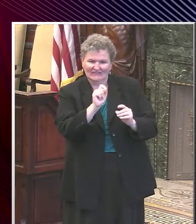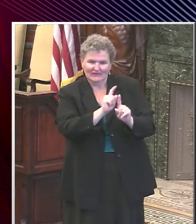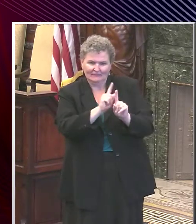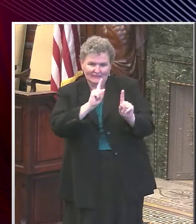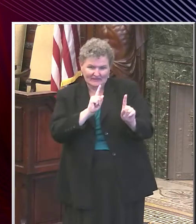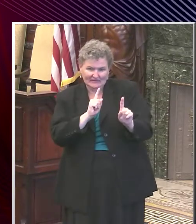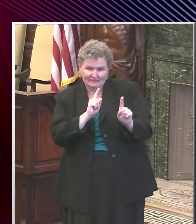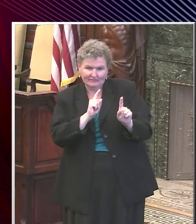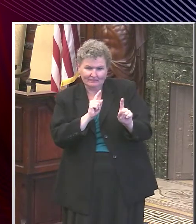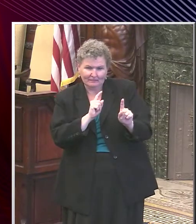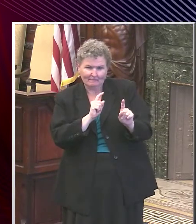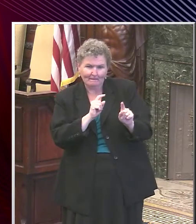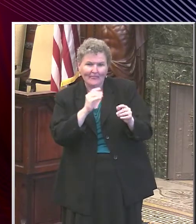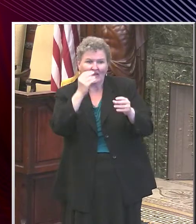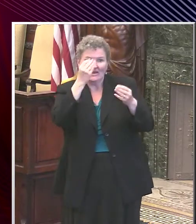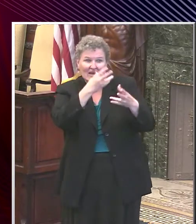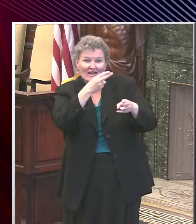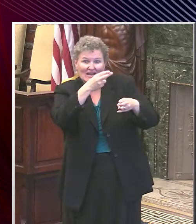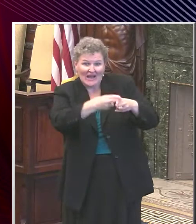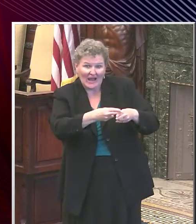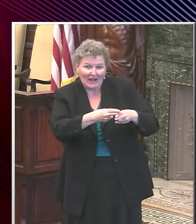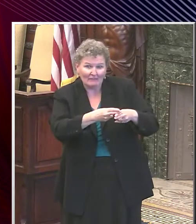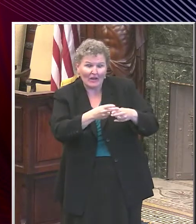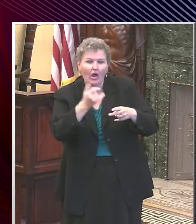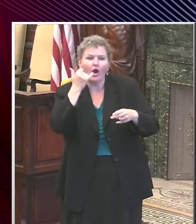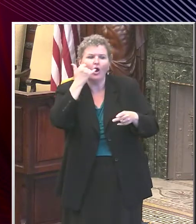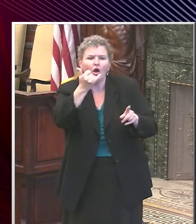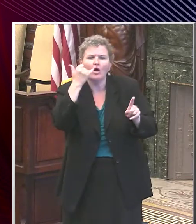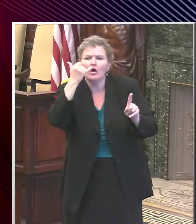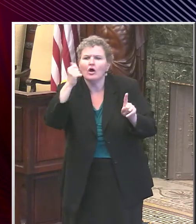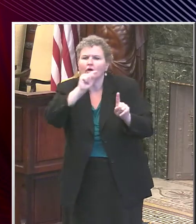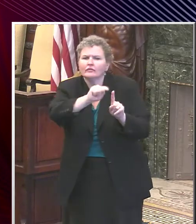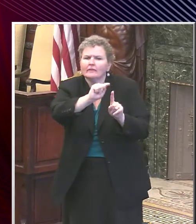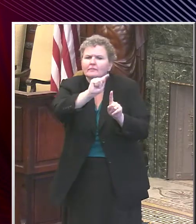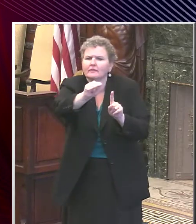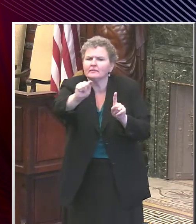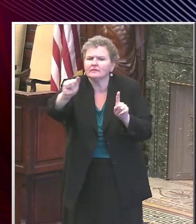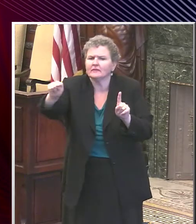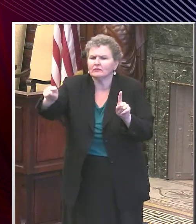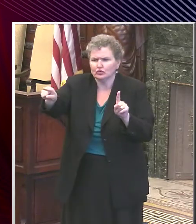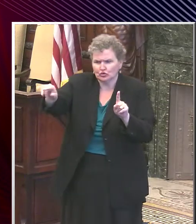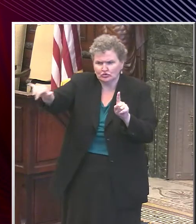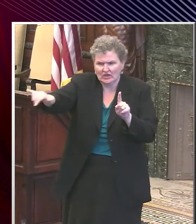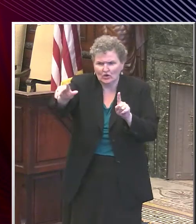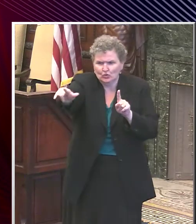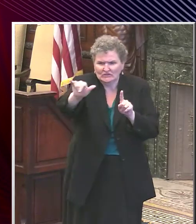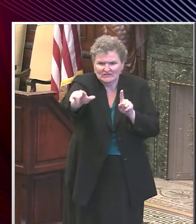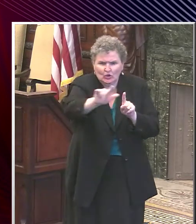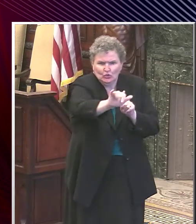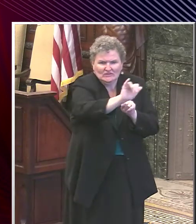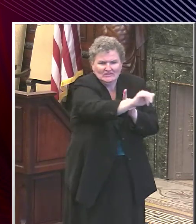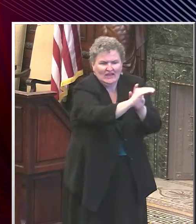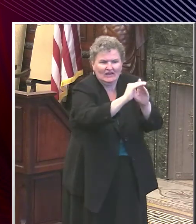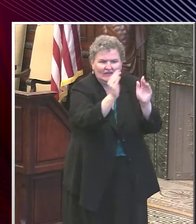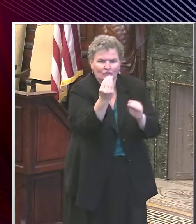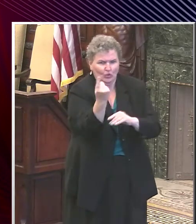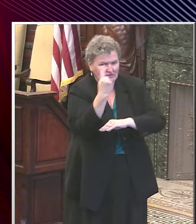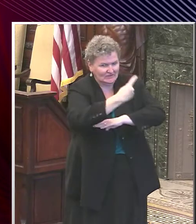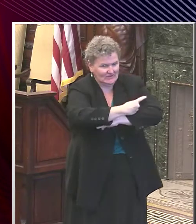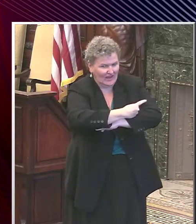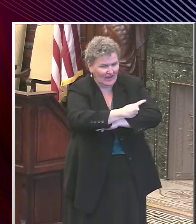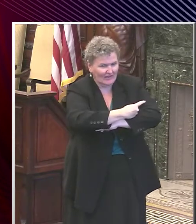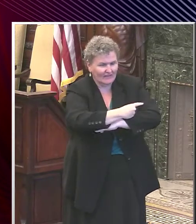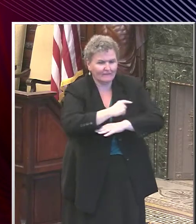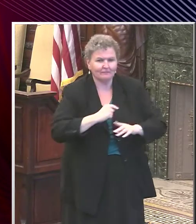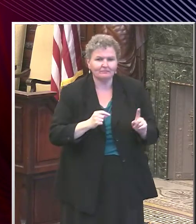ask those contacts to quarantine for 14 days so that if they were to develop the infection, they don't in turn pass that infection on to other people, so that we can